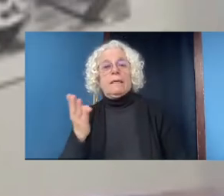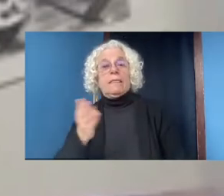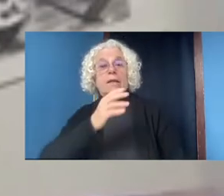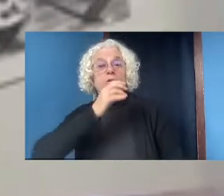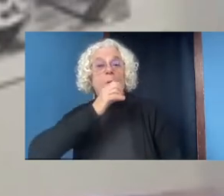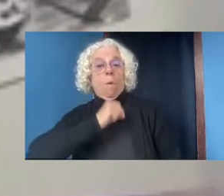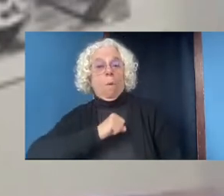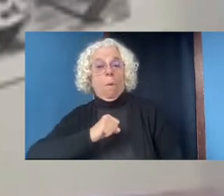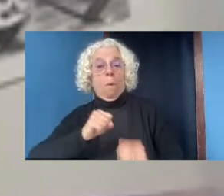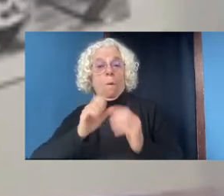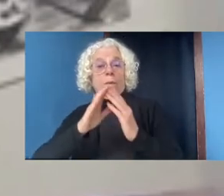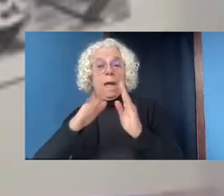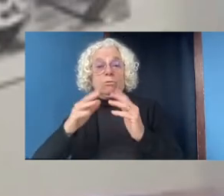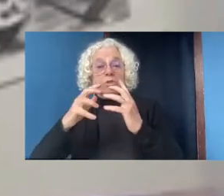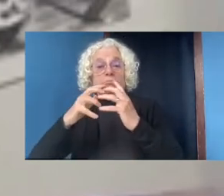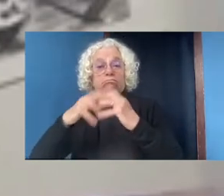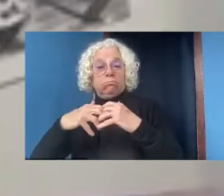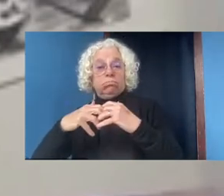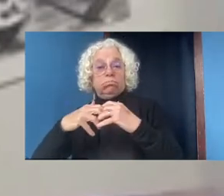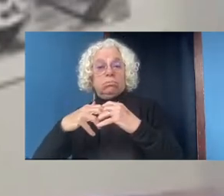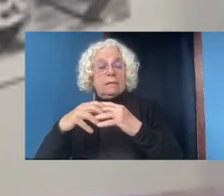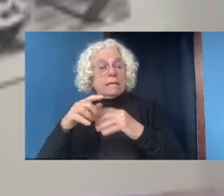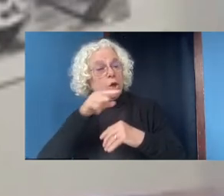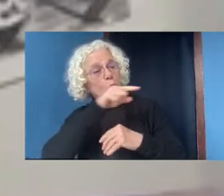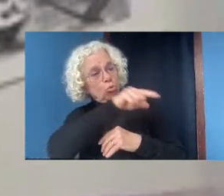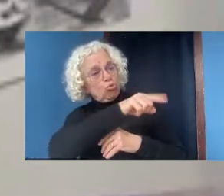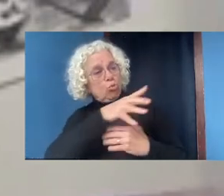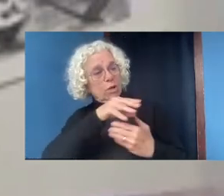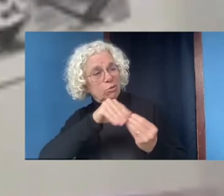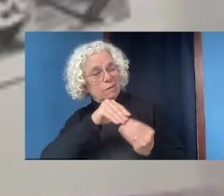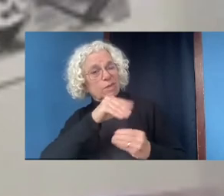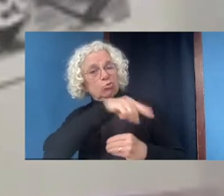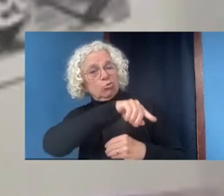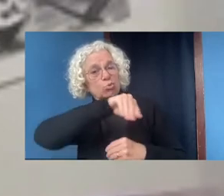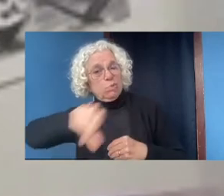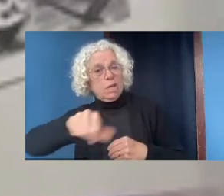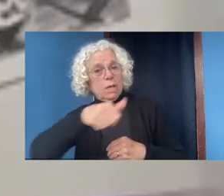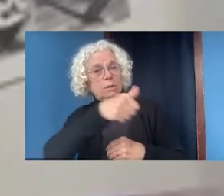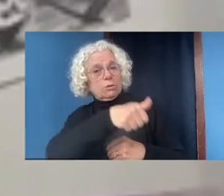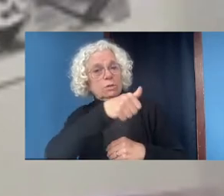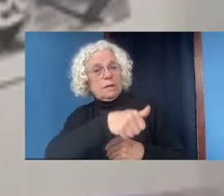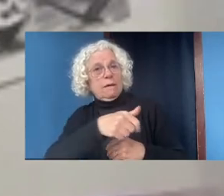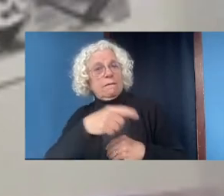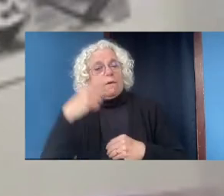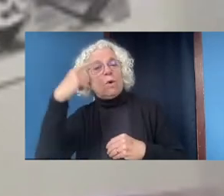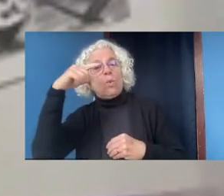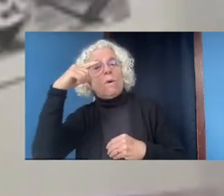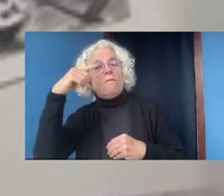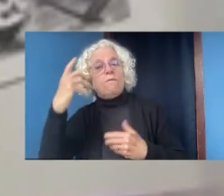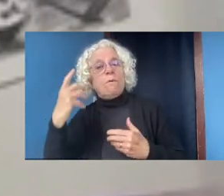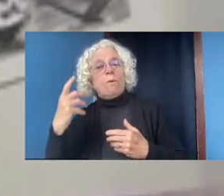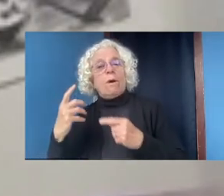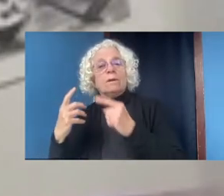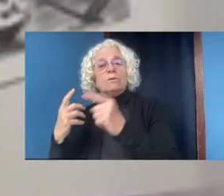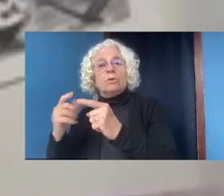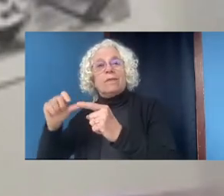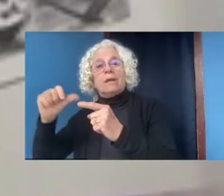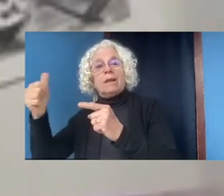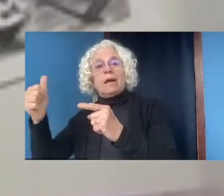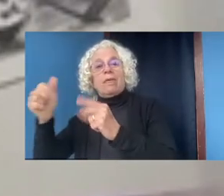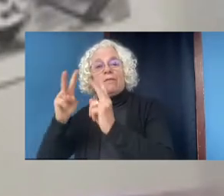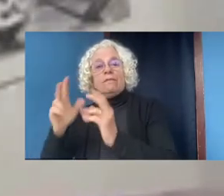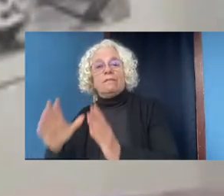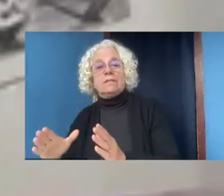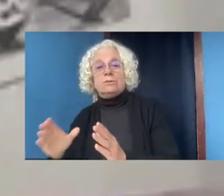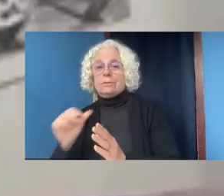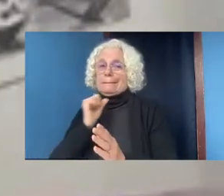money into to fix it up. So that the tourists from all over the countries, not of this